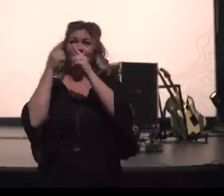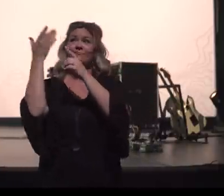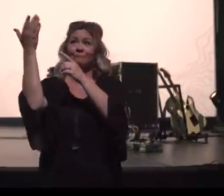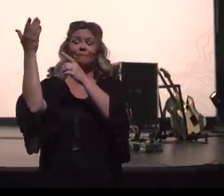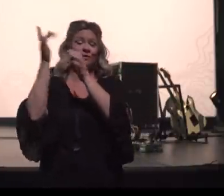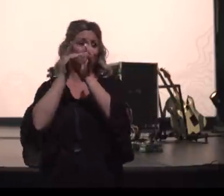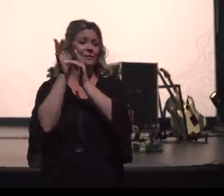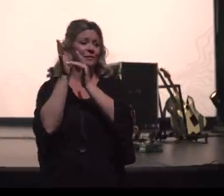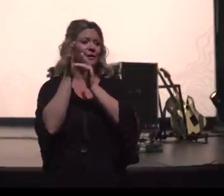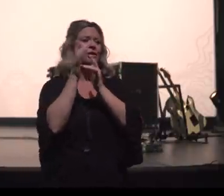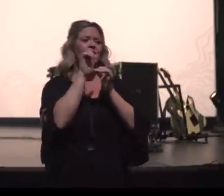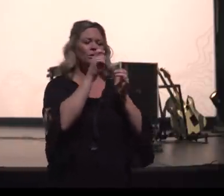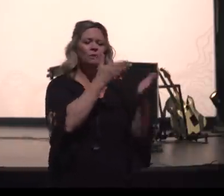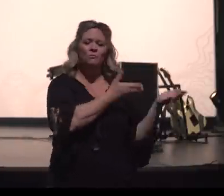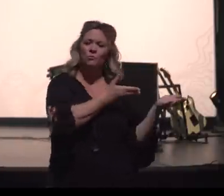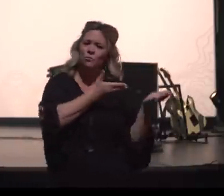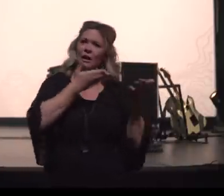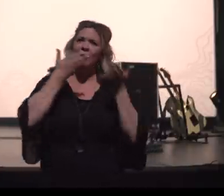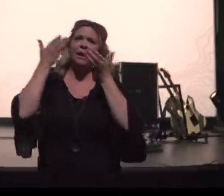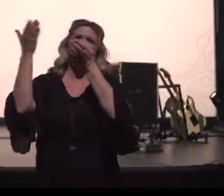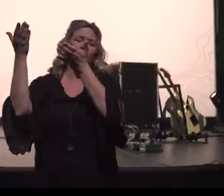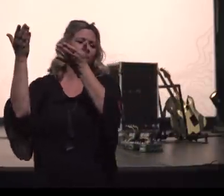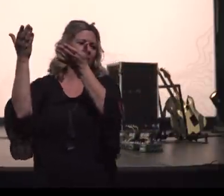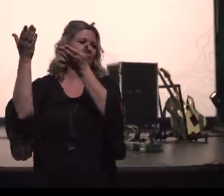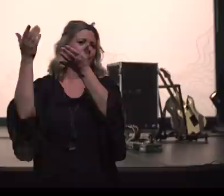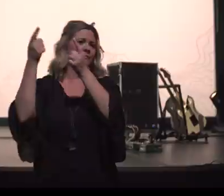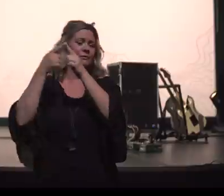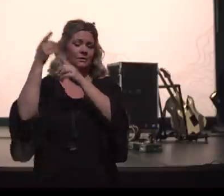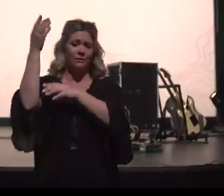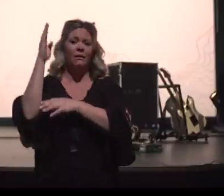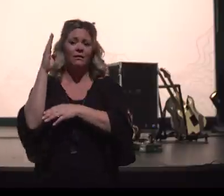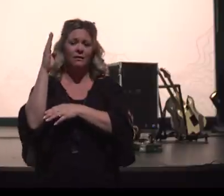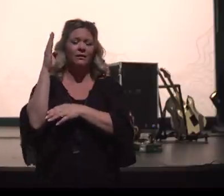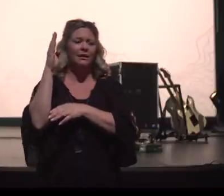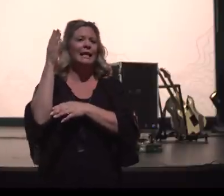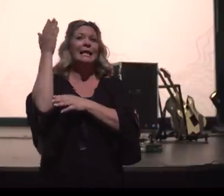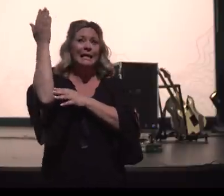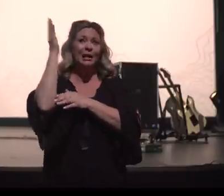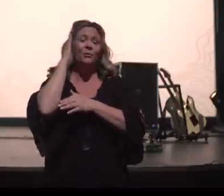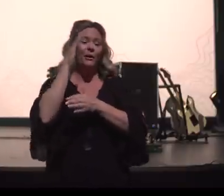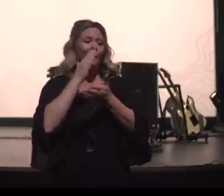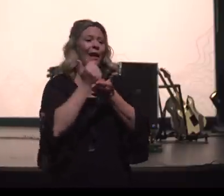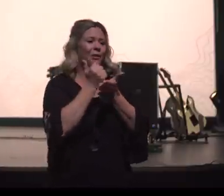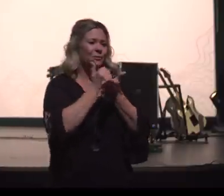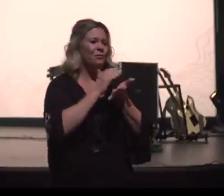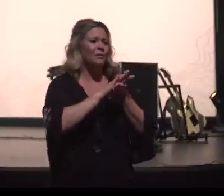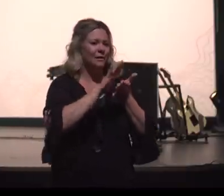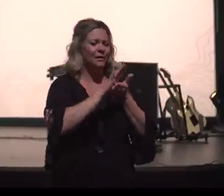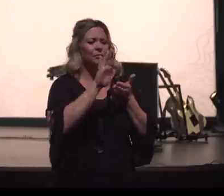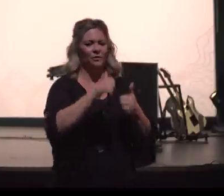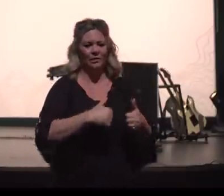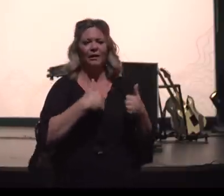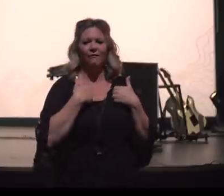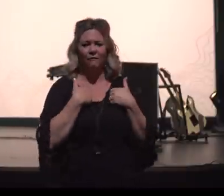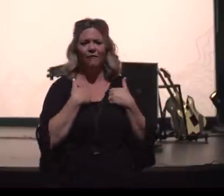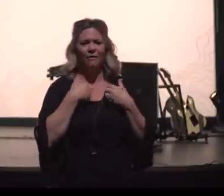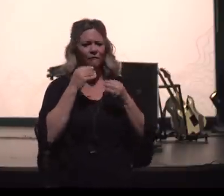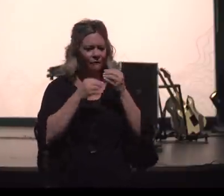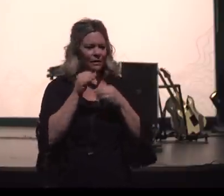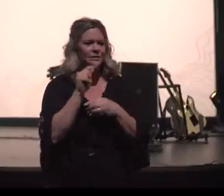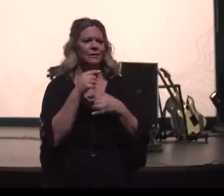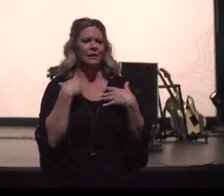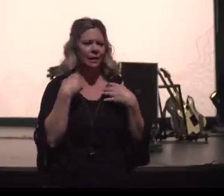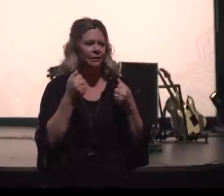their pain, all their past. And then Jesus helps you clean up your life and have the life you've always wanted. And we reverse